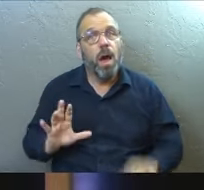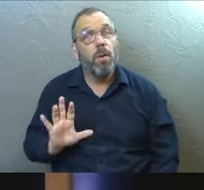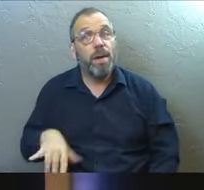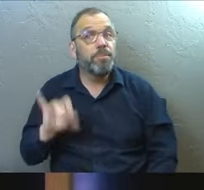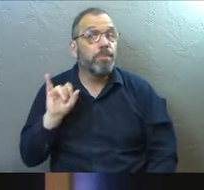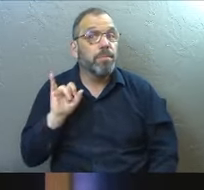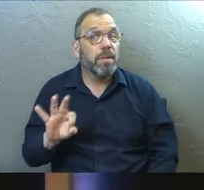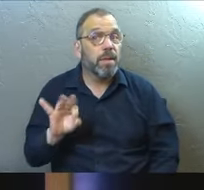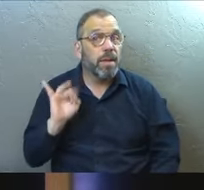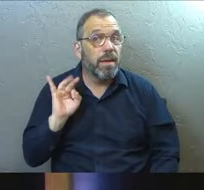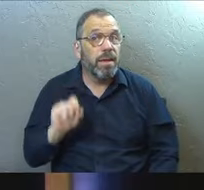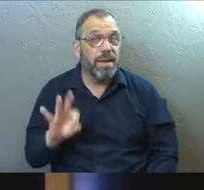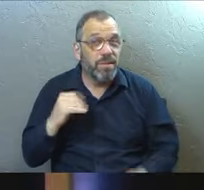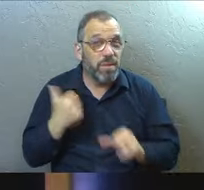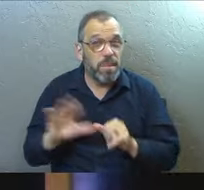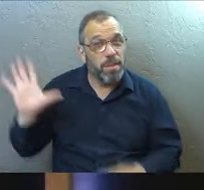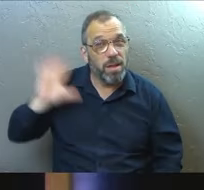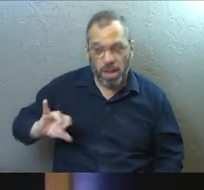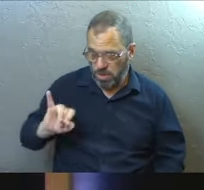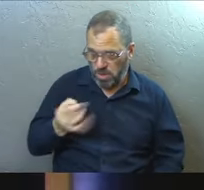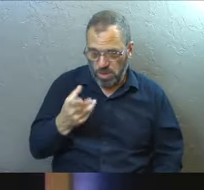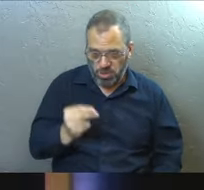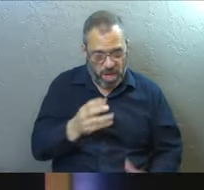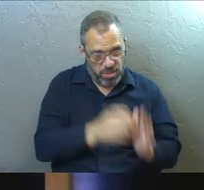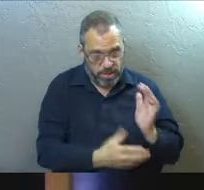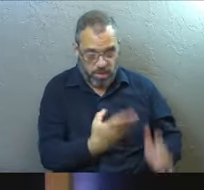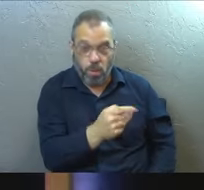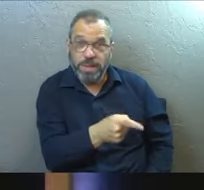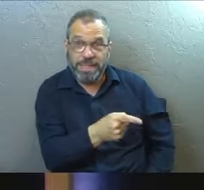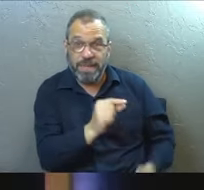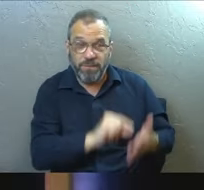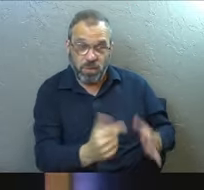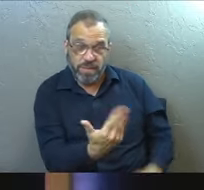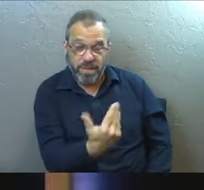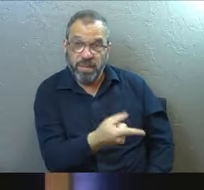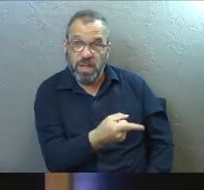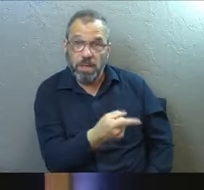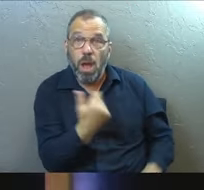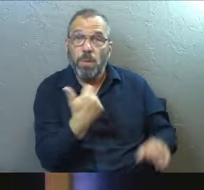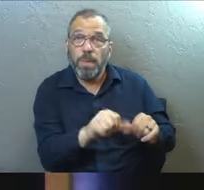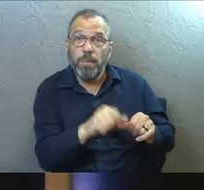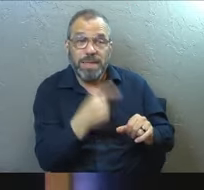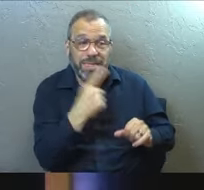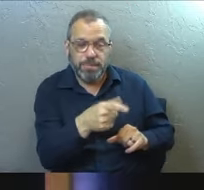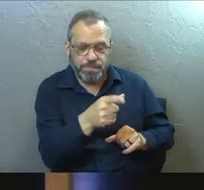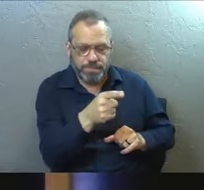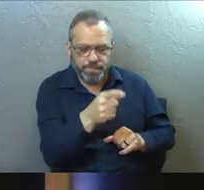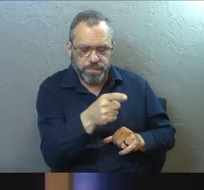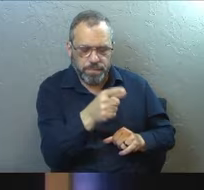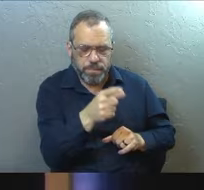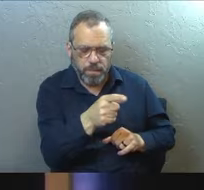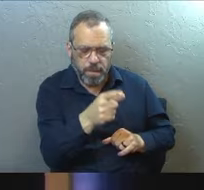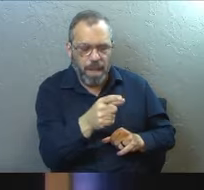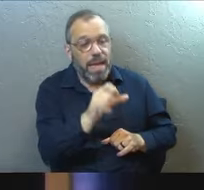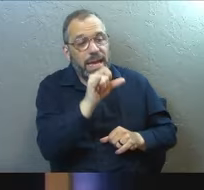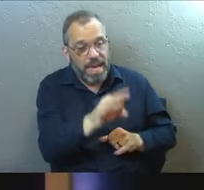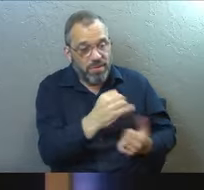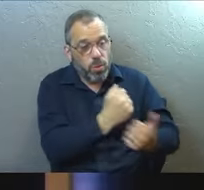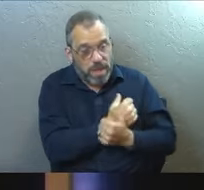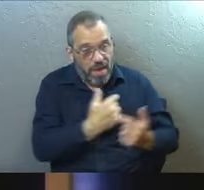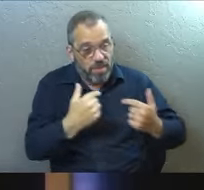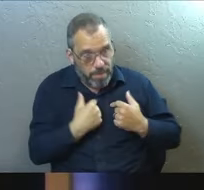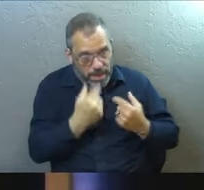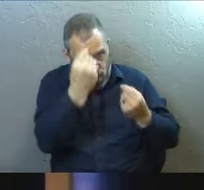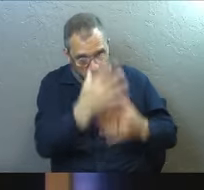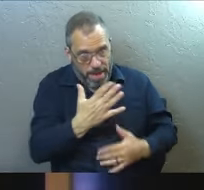Because if you're remembering back, so in John chapter 14, verse 15, what he says in that section, he goes, if you love